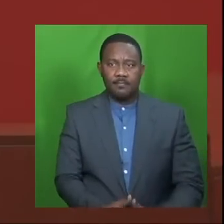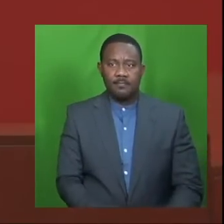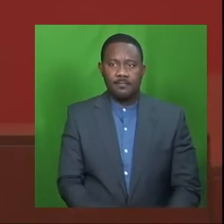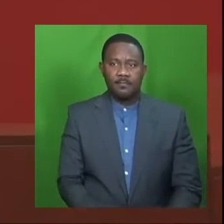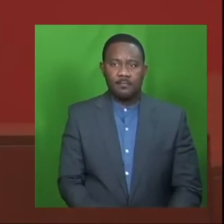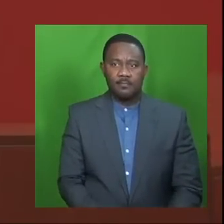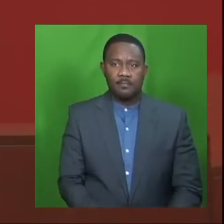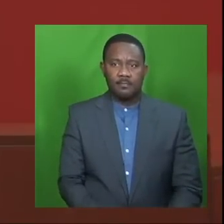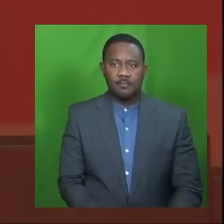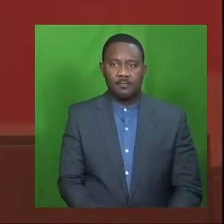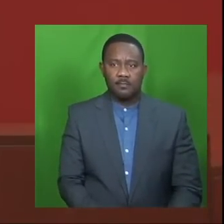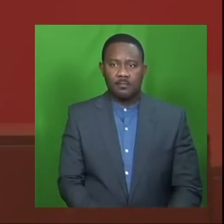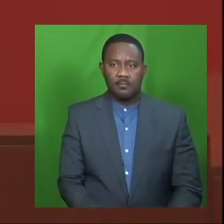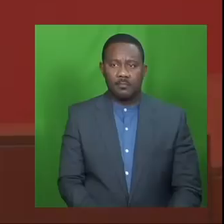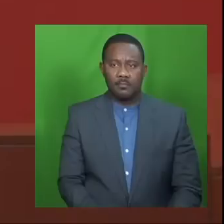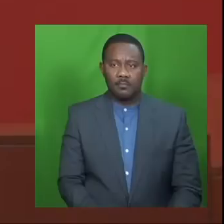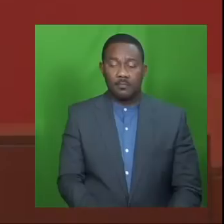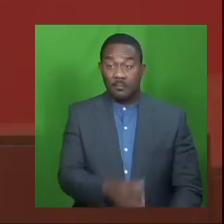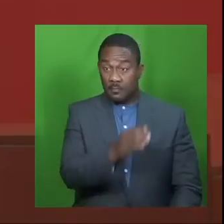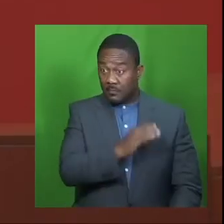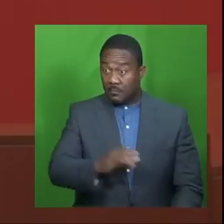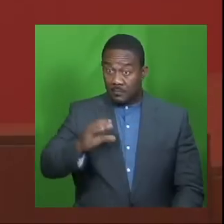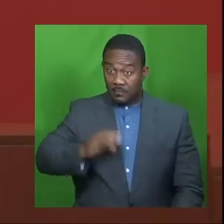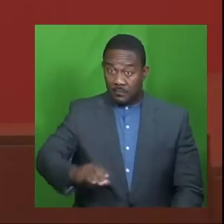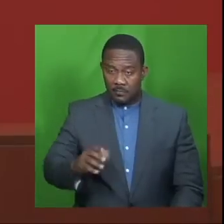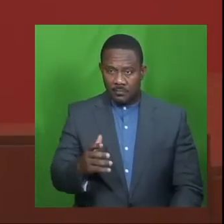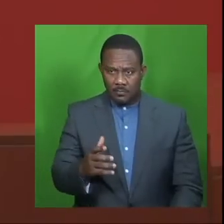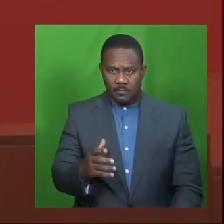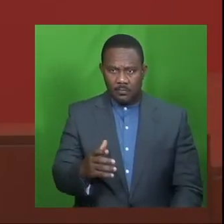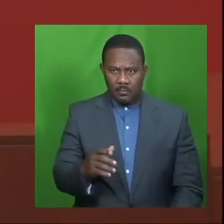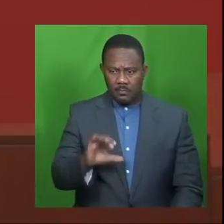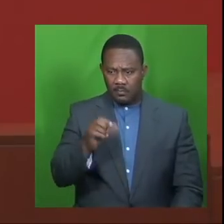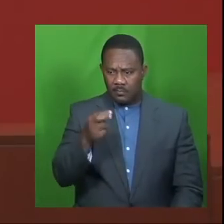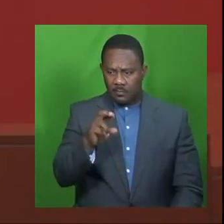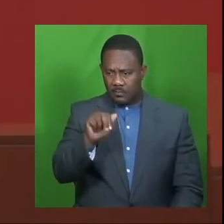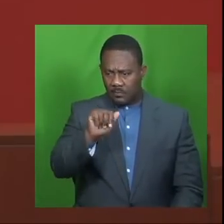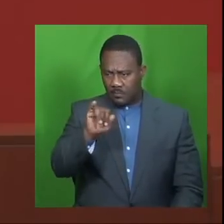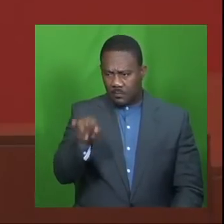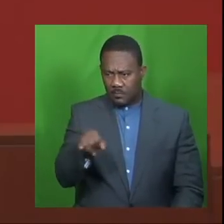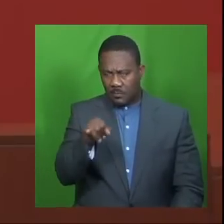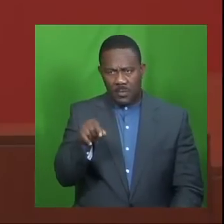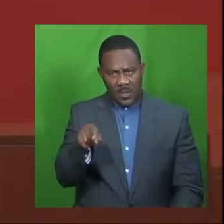The Commission on Human Rights and Administrative Justice is a statutory creation.